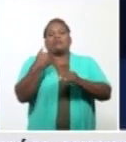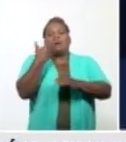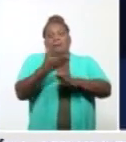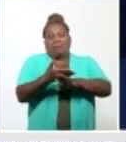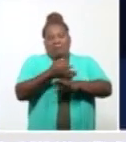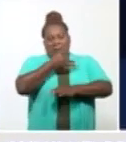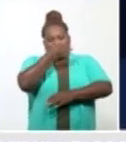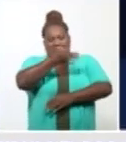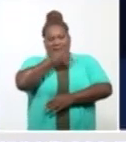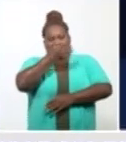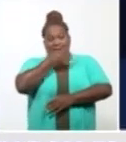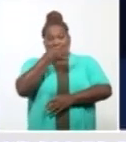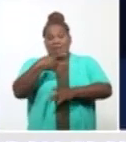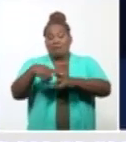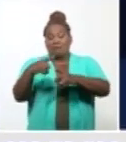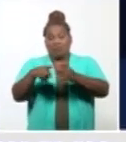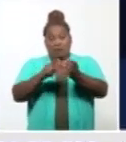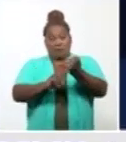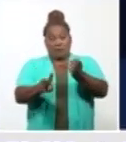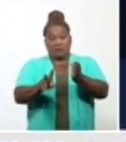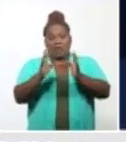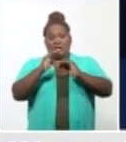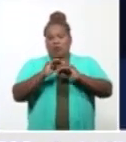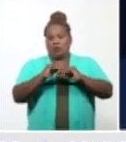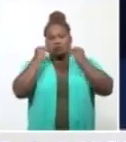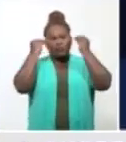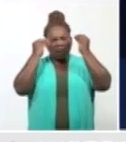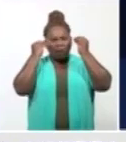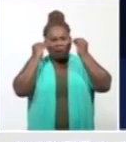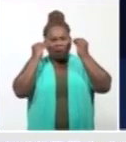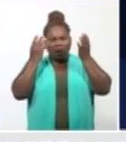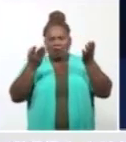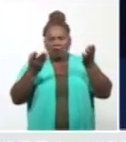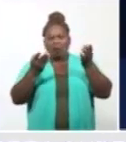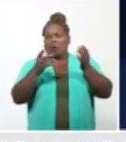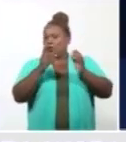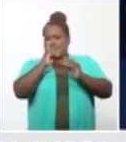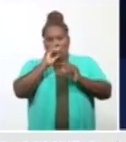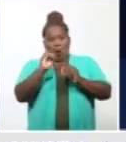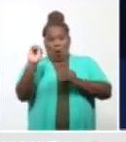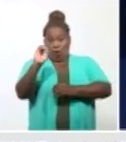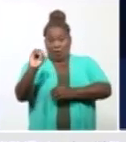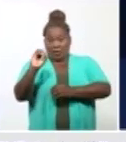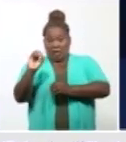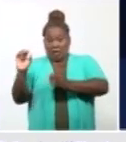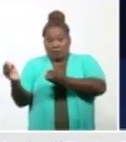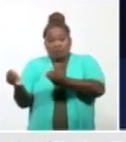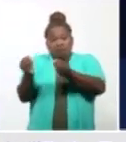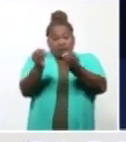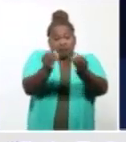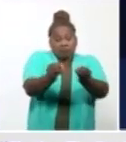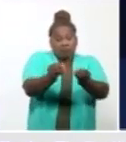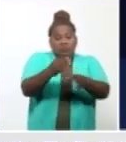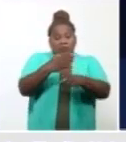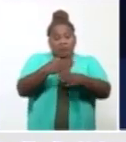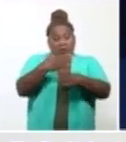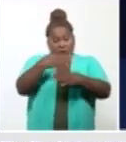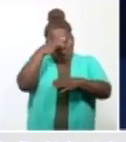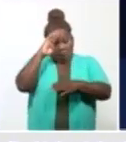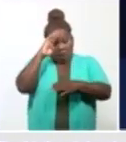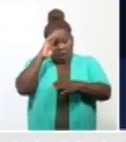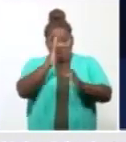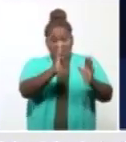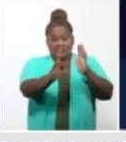las otras The provincias samples no se from the realizan, no es eastern que provinces la go unidad de Santiago. all the way to Santiago. Las del centro, Those Villa Clara.